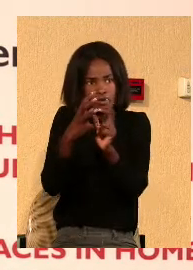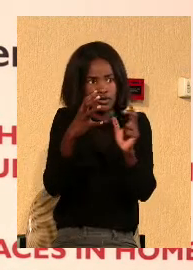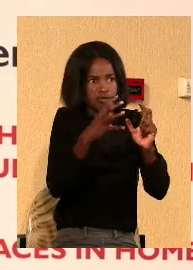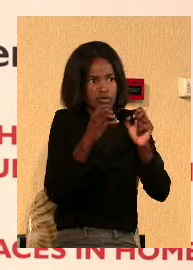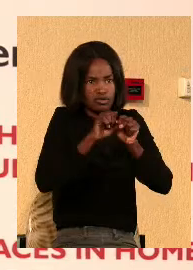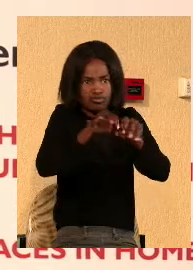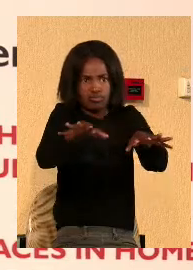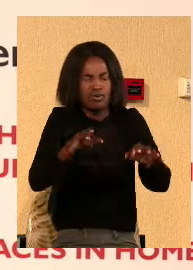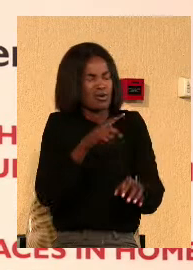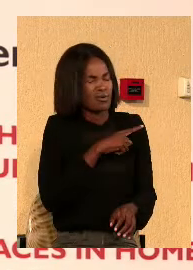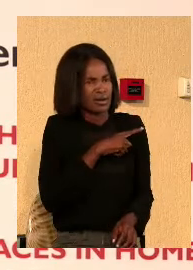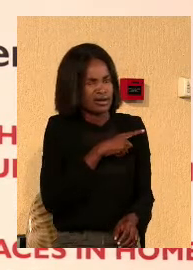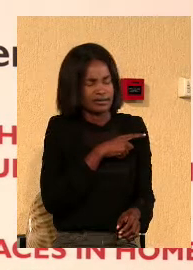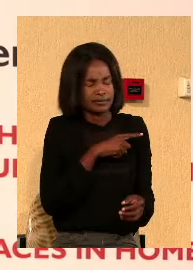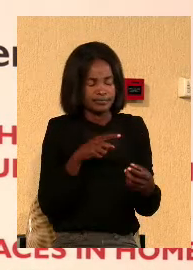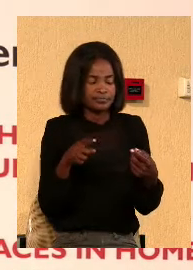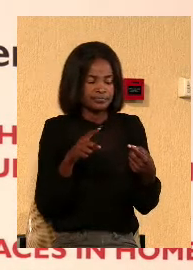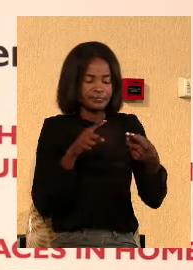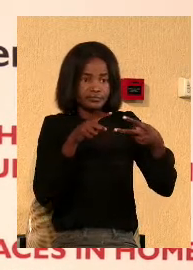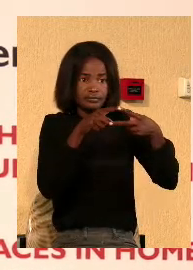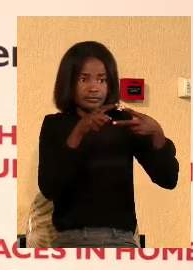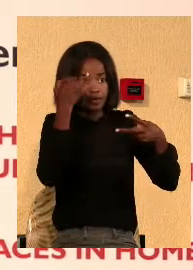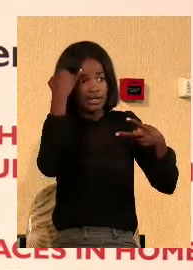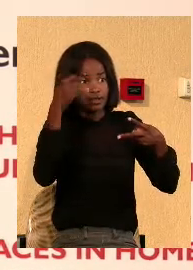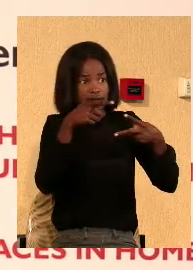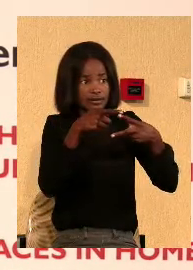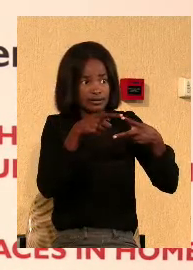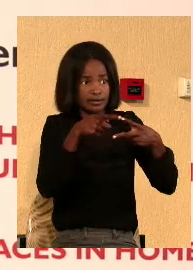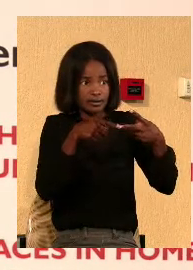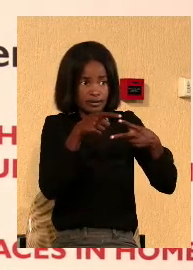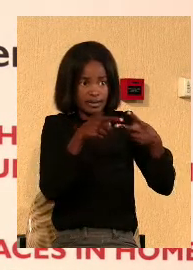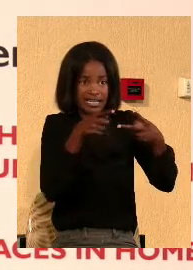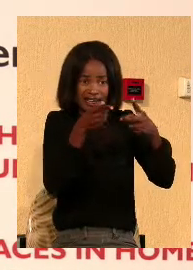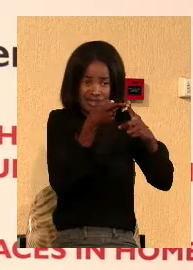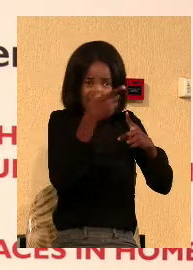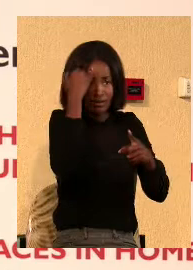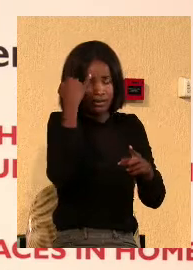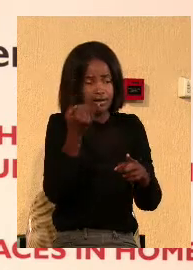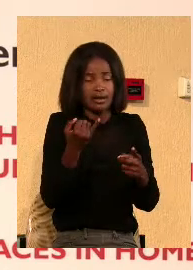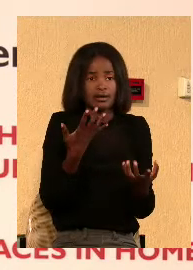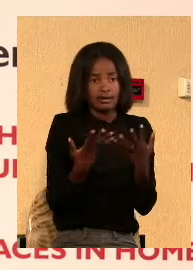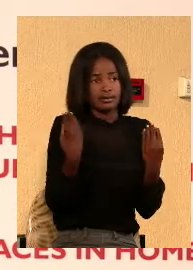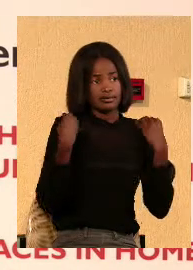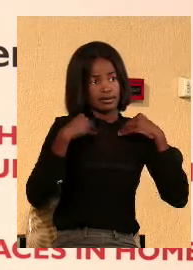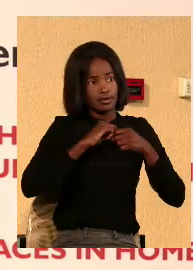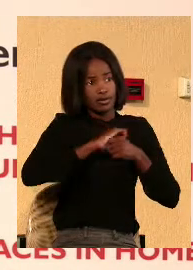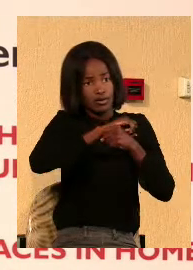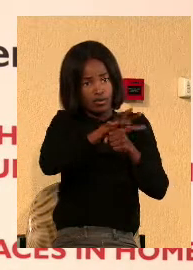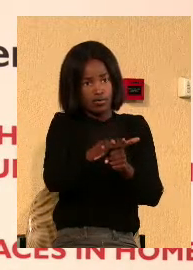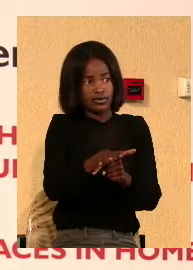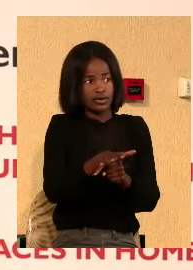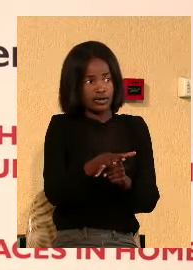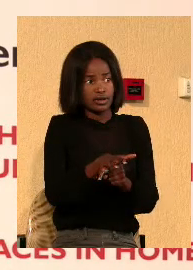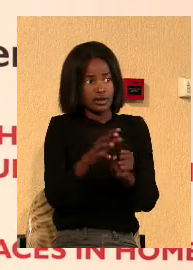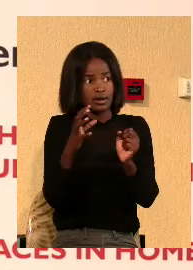2 points on the suspect. One is that it's possible that the virus is multiplying in